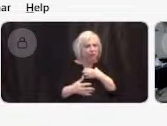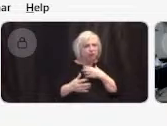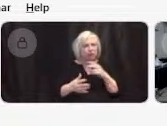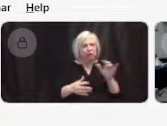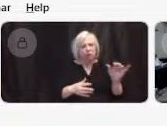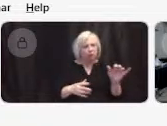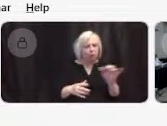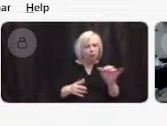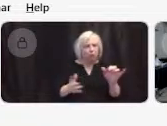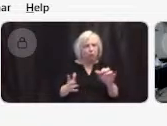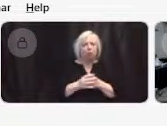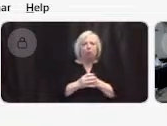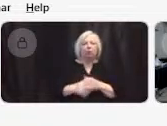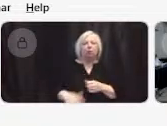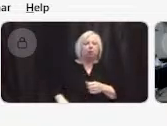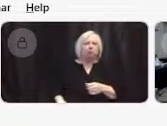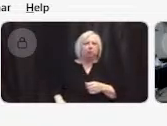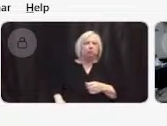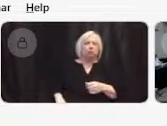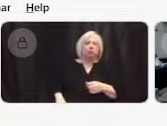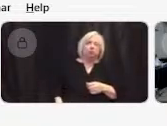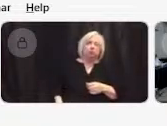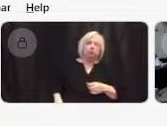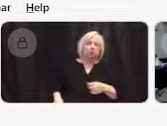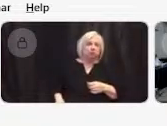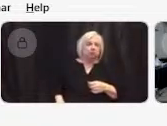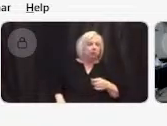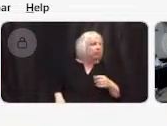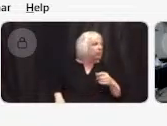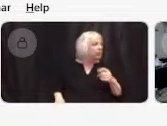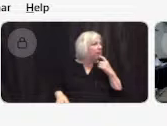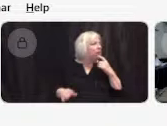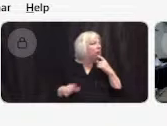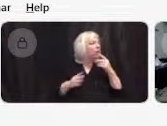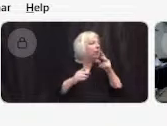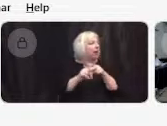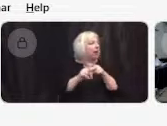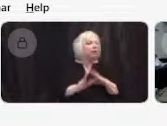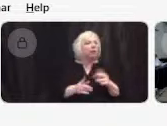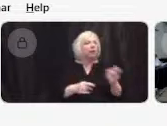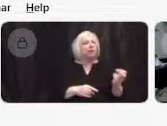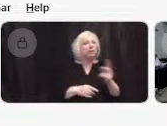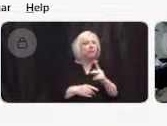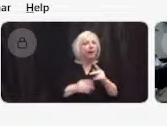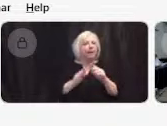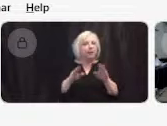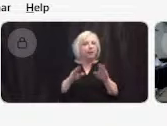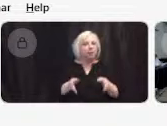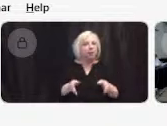Thank you very much. Would the applicant please come back to the podium?